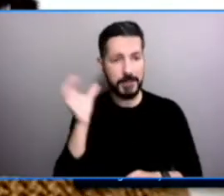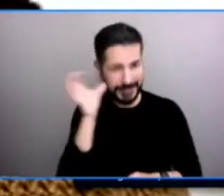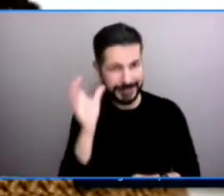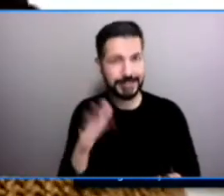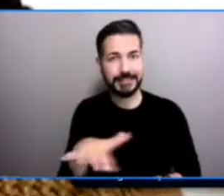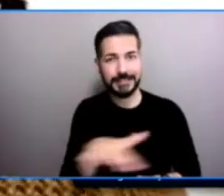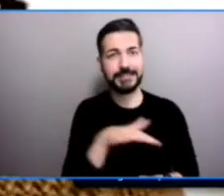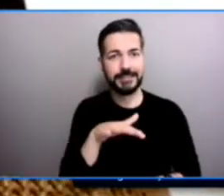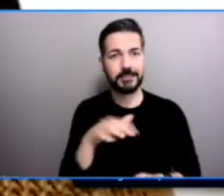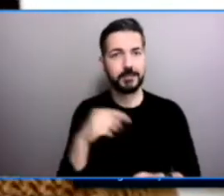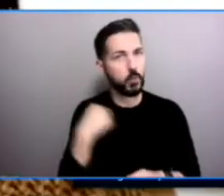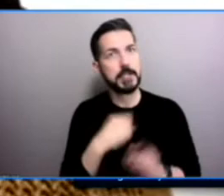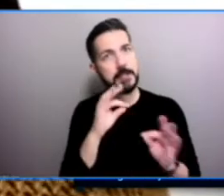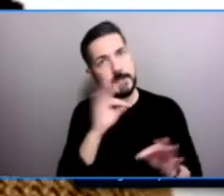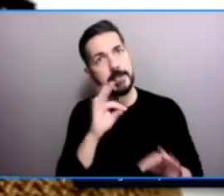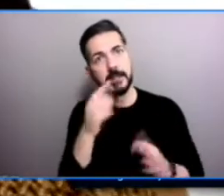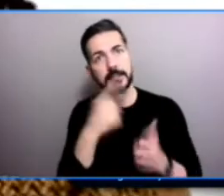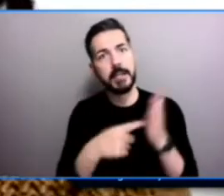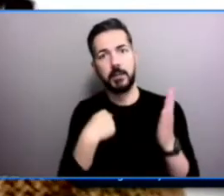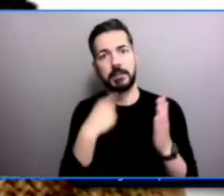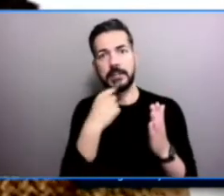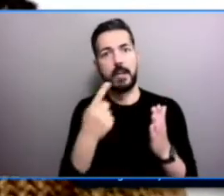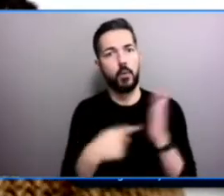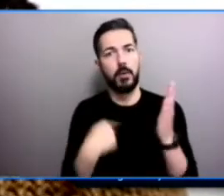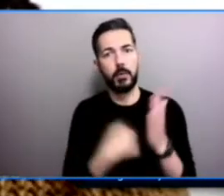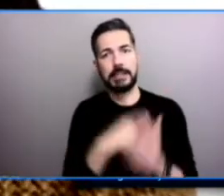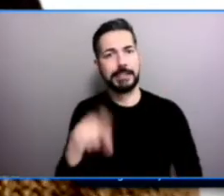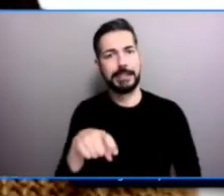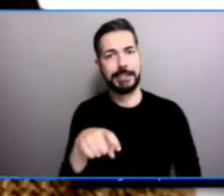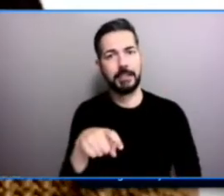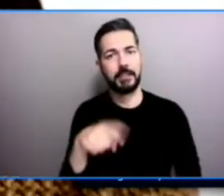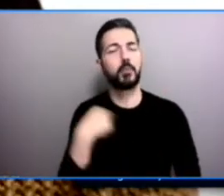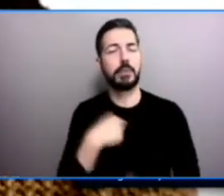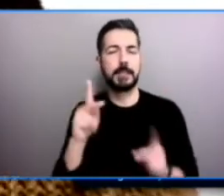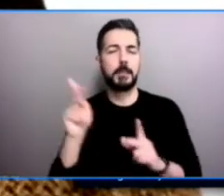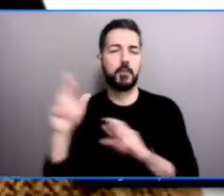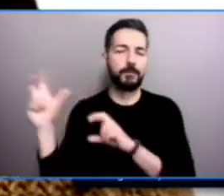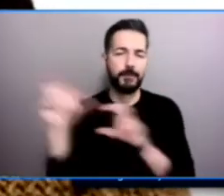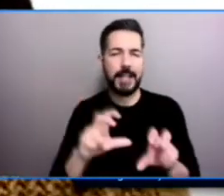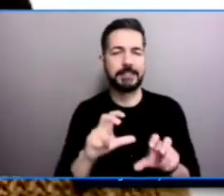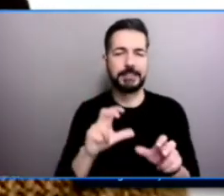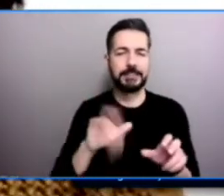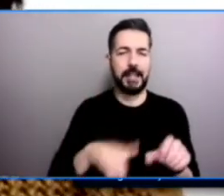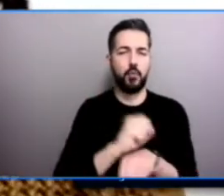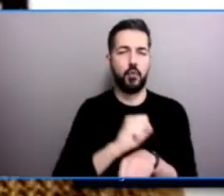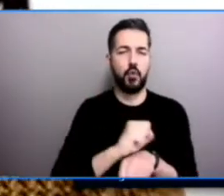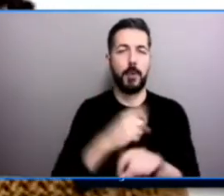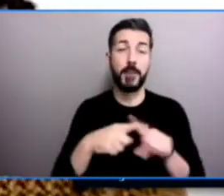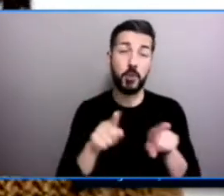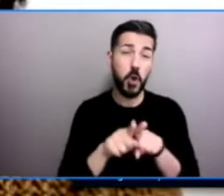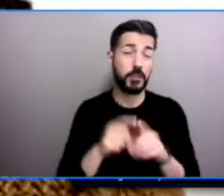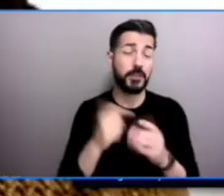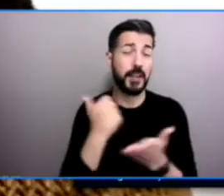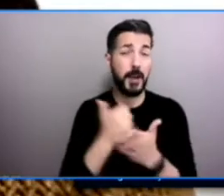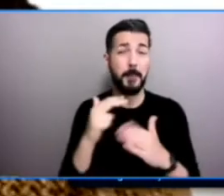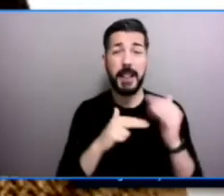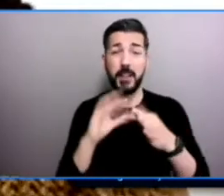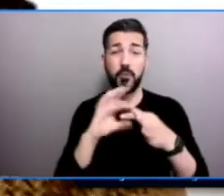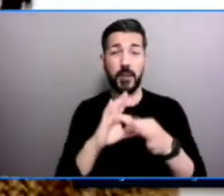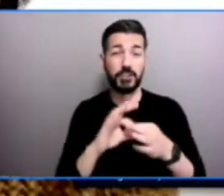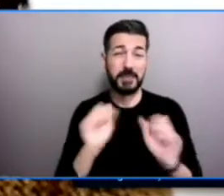where to begin? I would say that we have to be focused on values and equity. Supporting